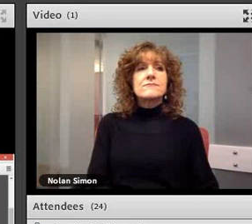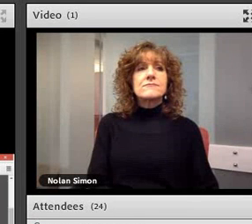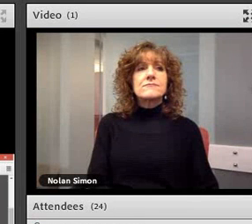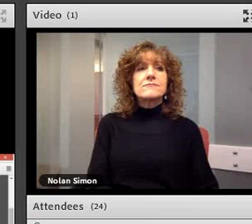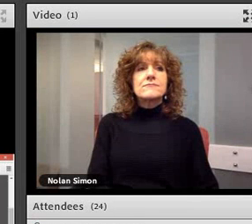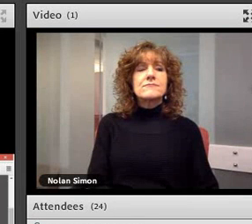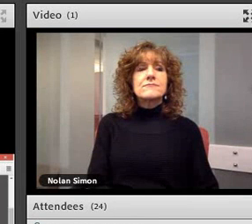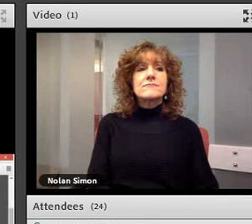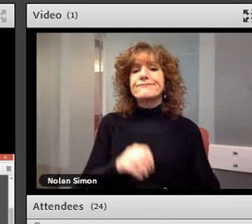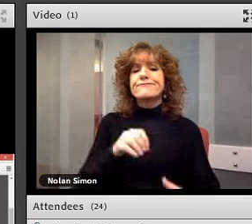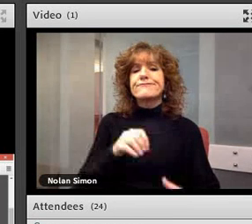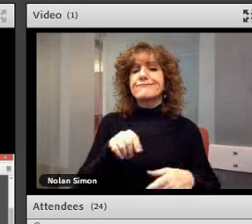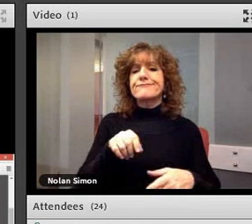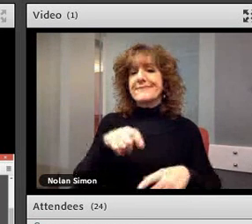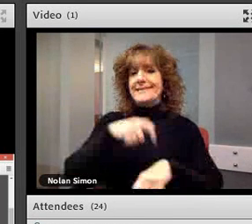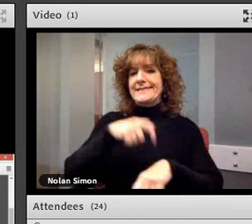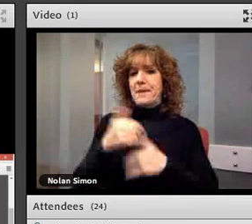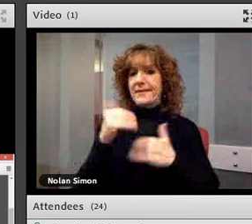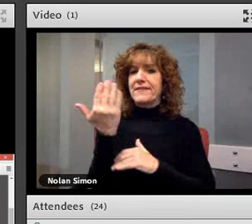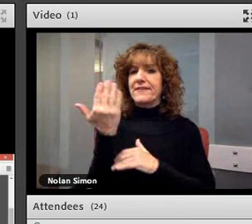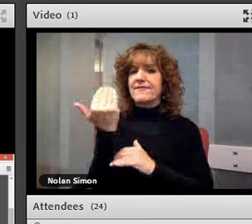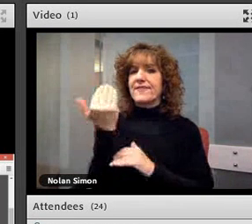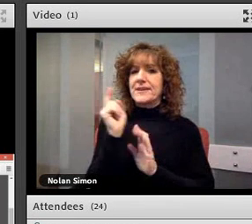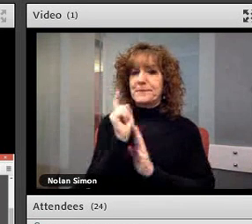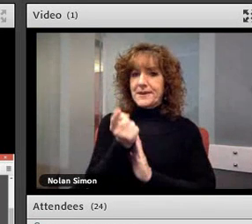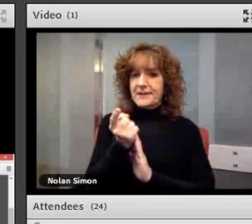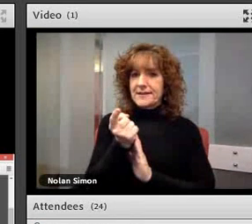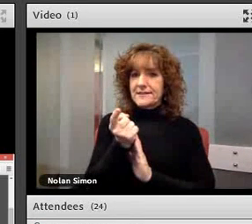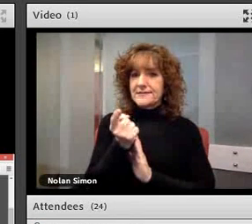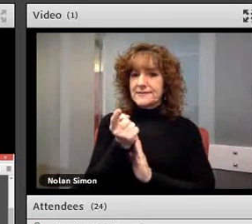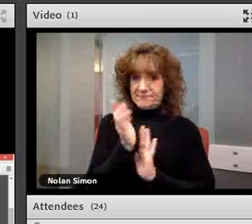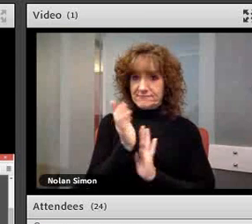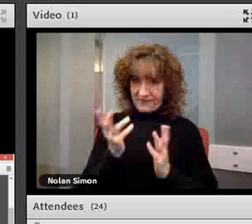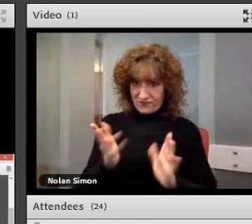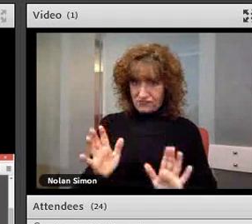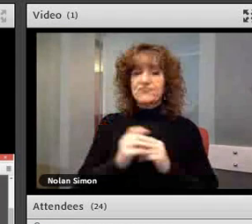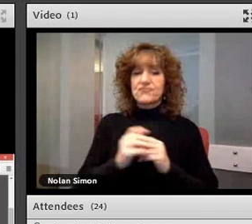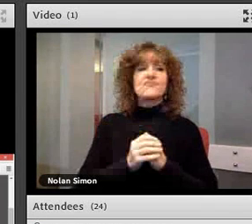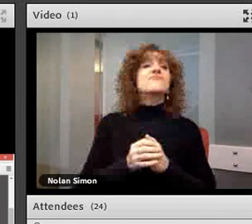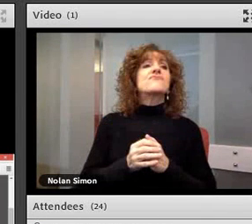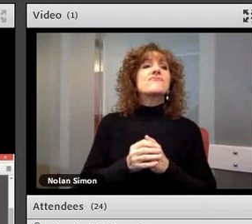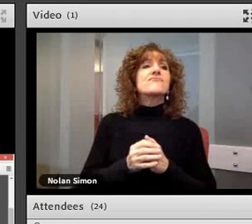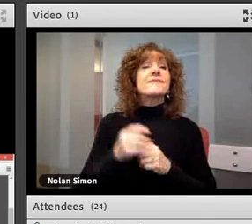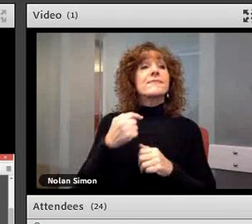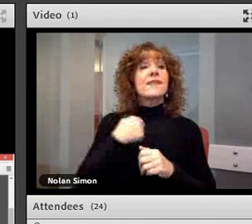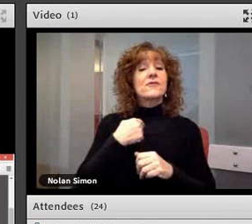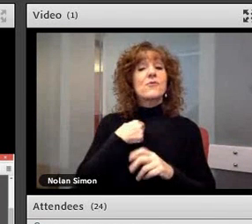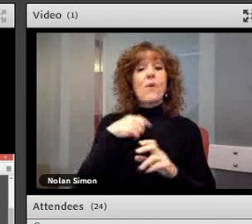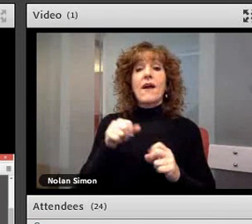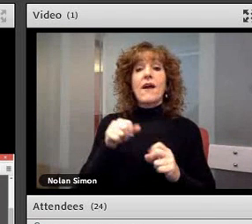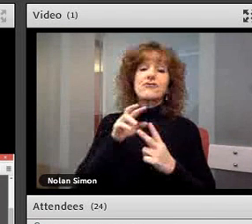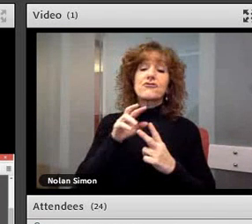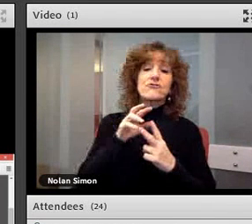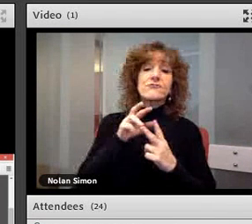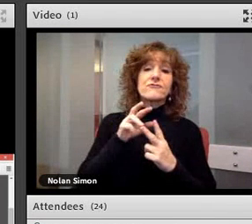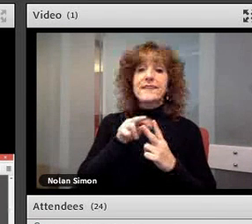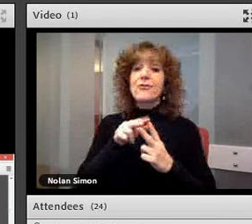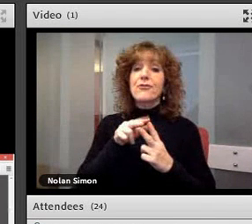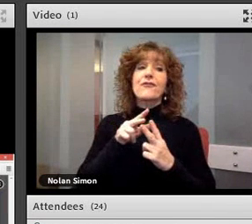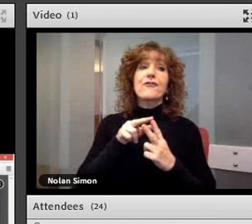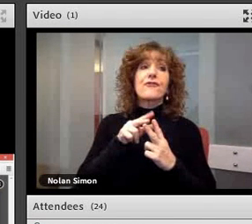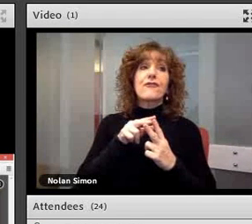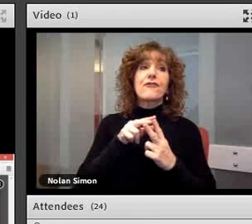in 15 minutes. Okay, so say that's it. Now, I can either